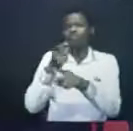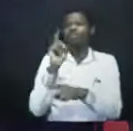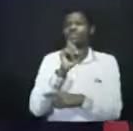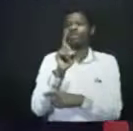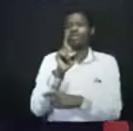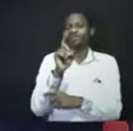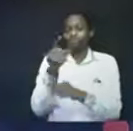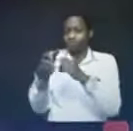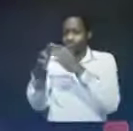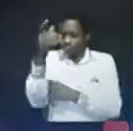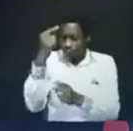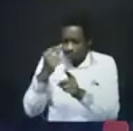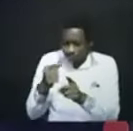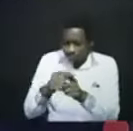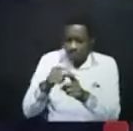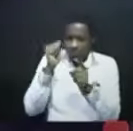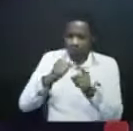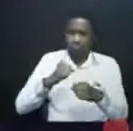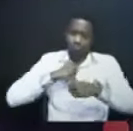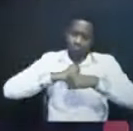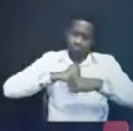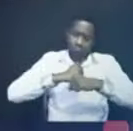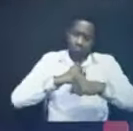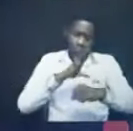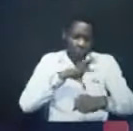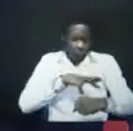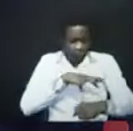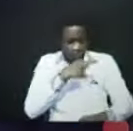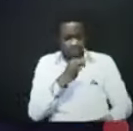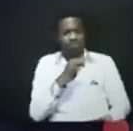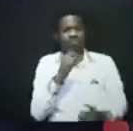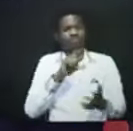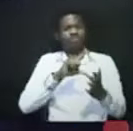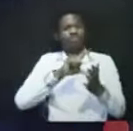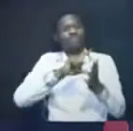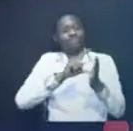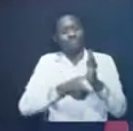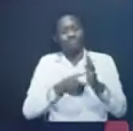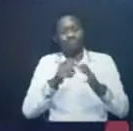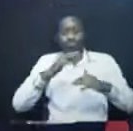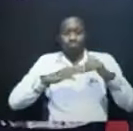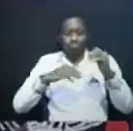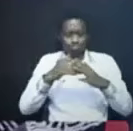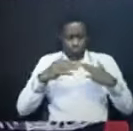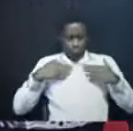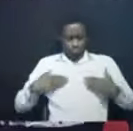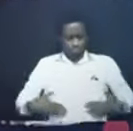help protect our soul and then protect and build even our physical man.